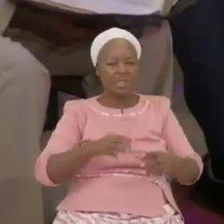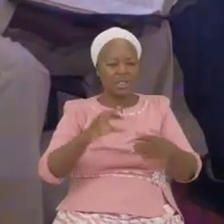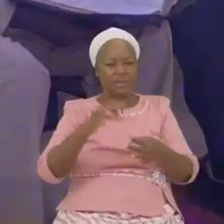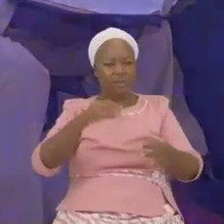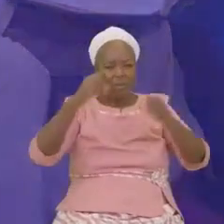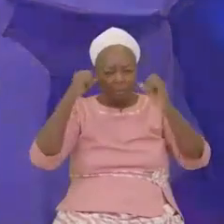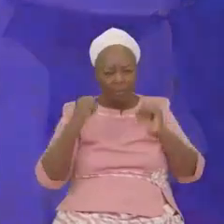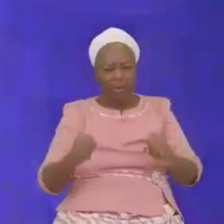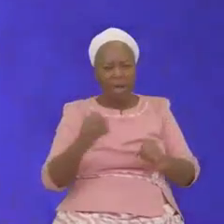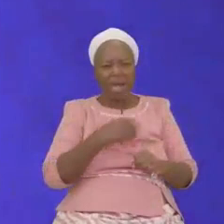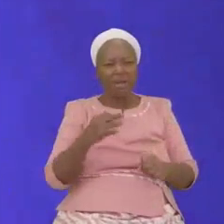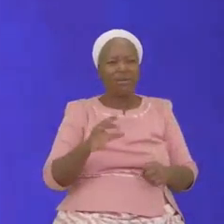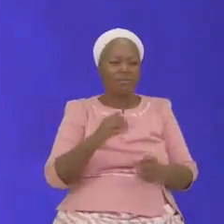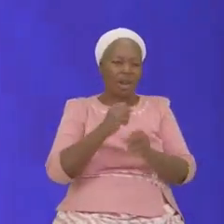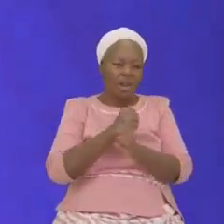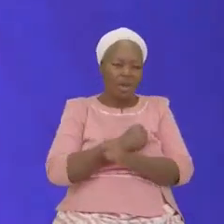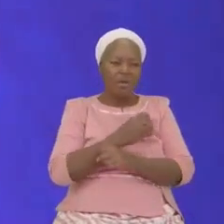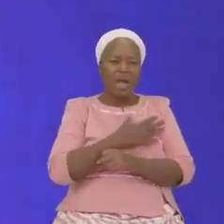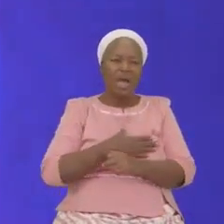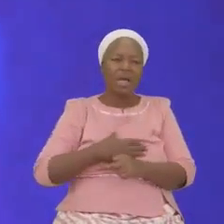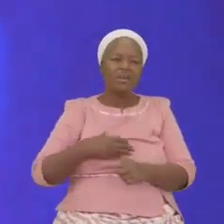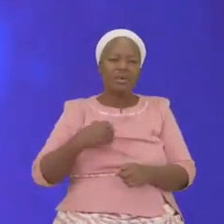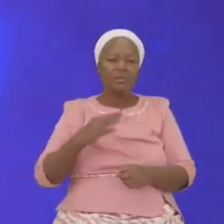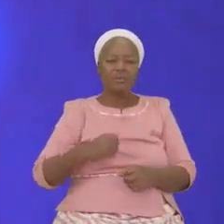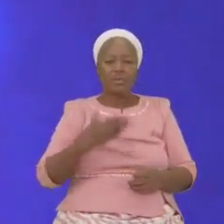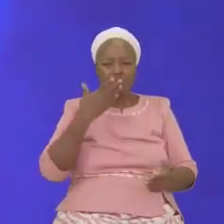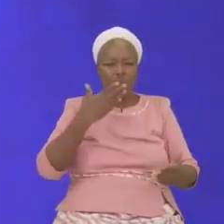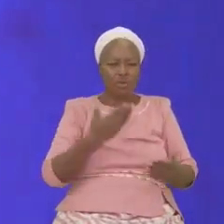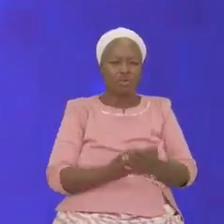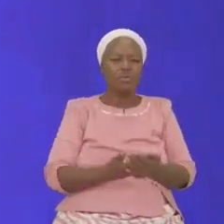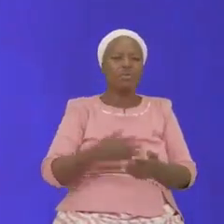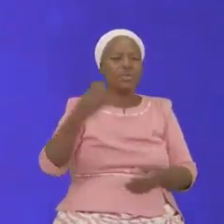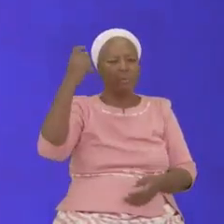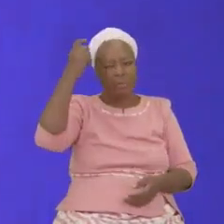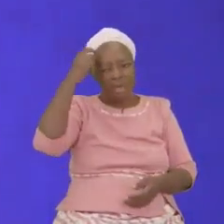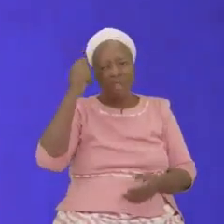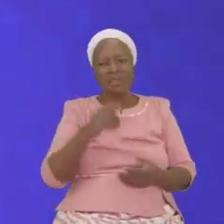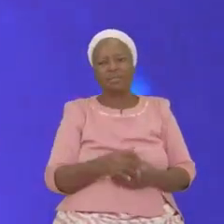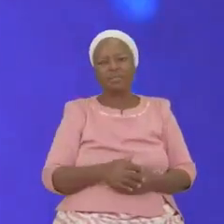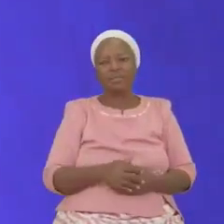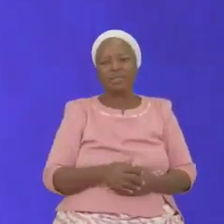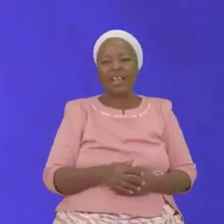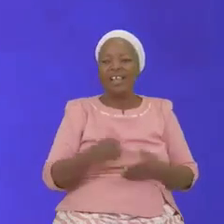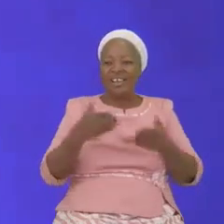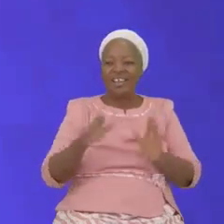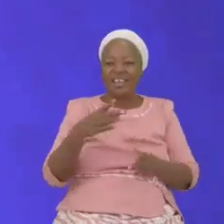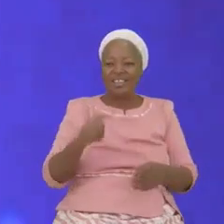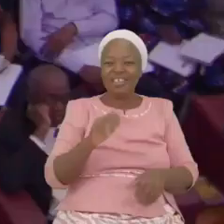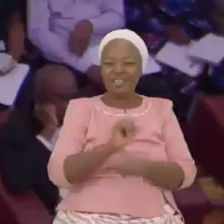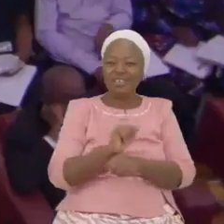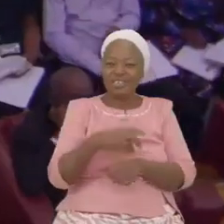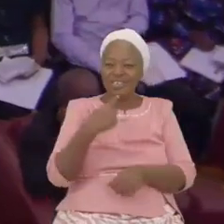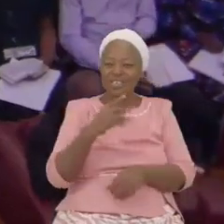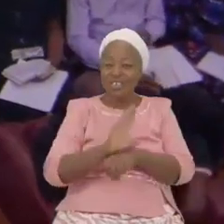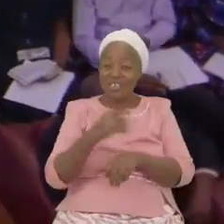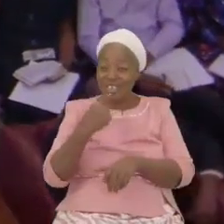power and of love and of a sound mind. Let the church say,